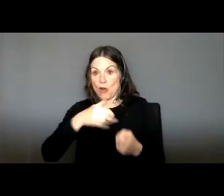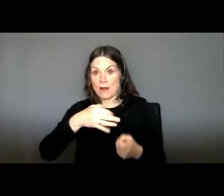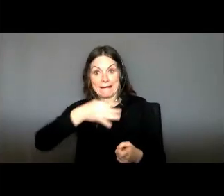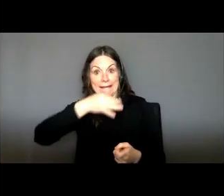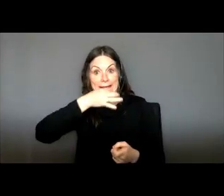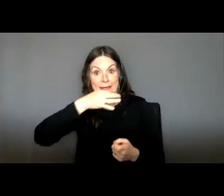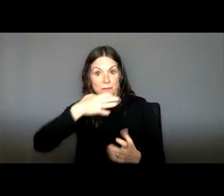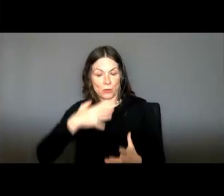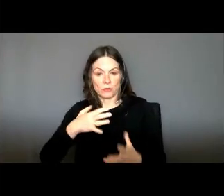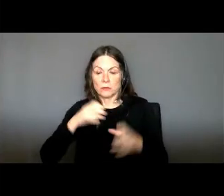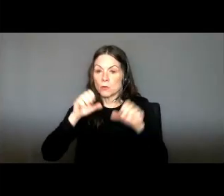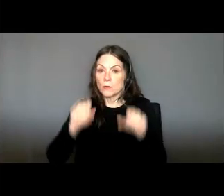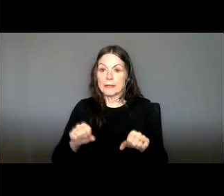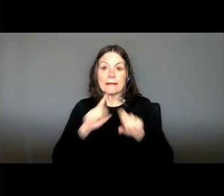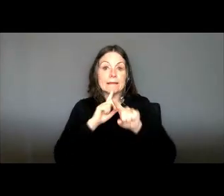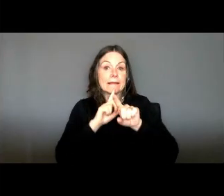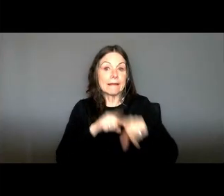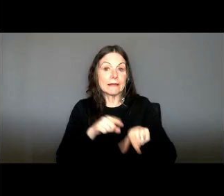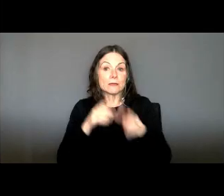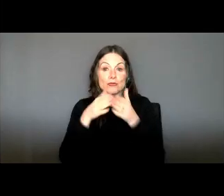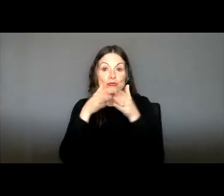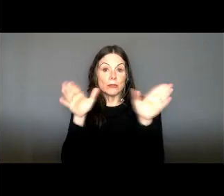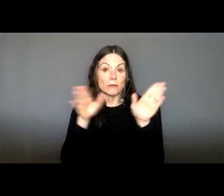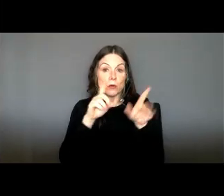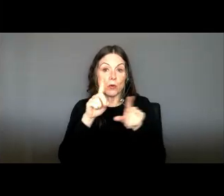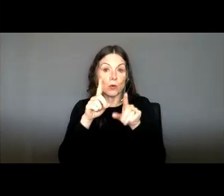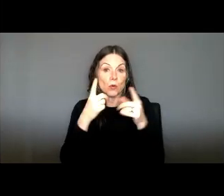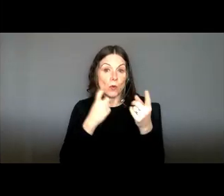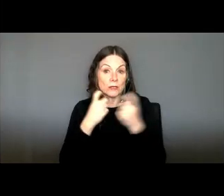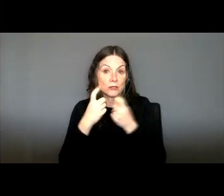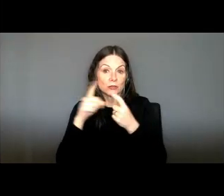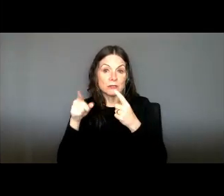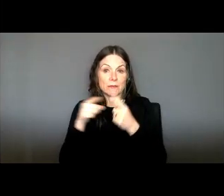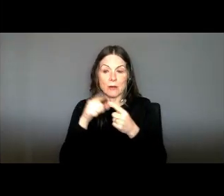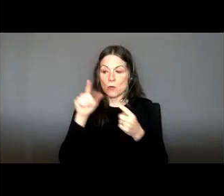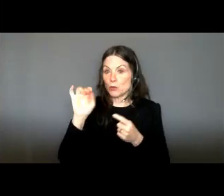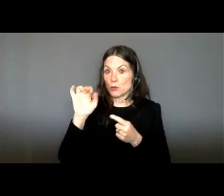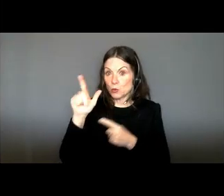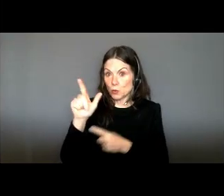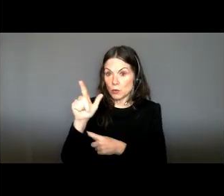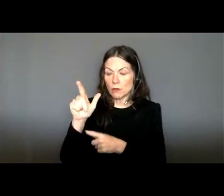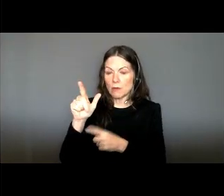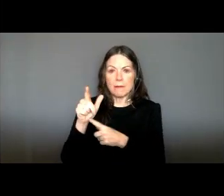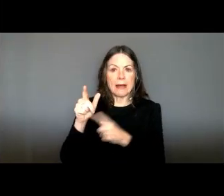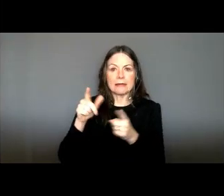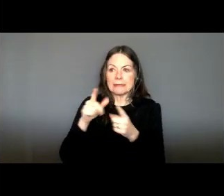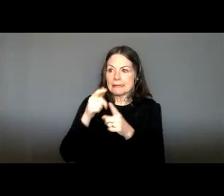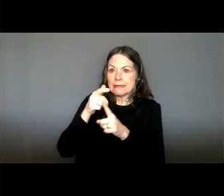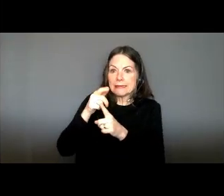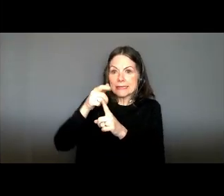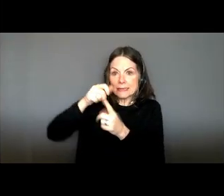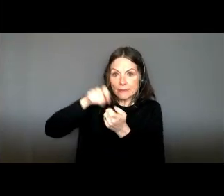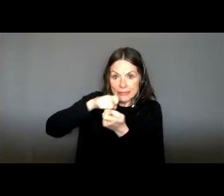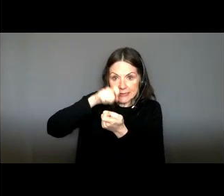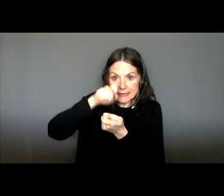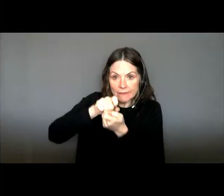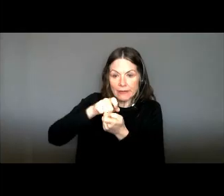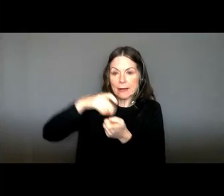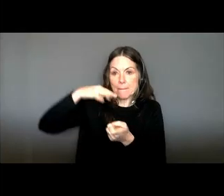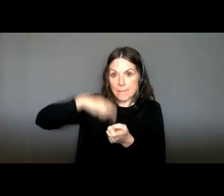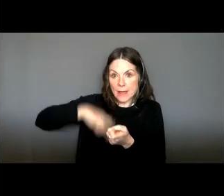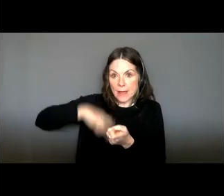can answer questions about the tool, but we might not have the level of expertise to answer specific benefits